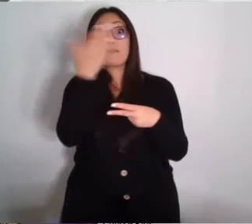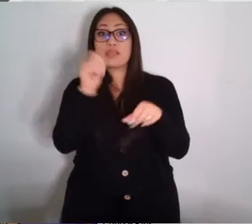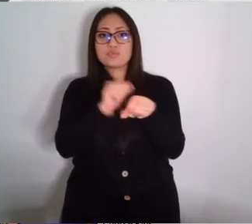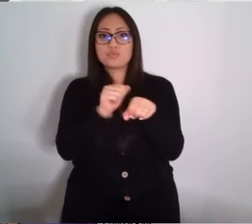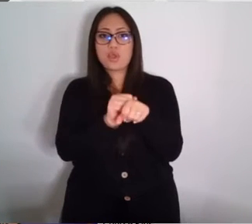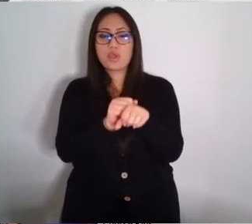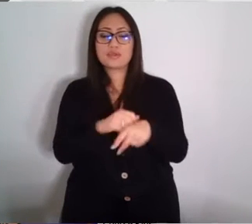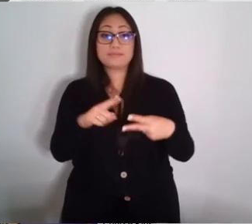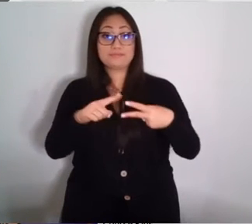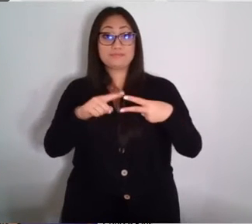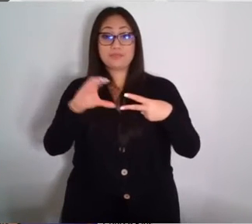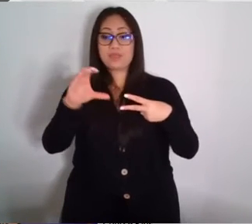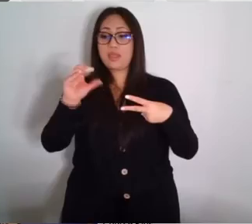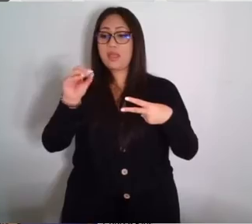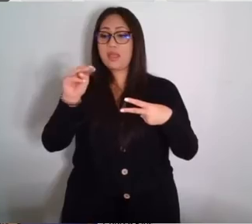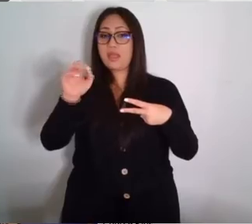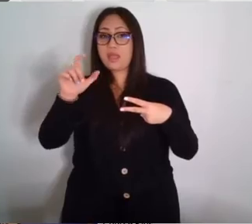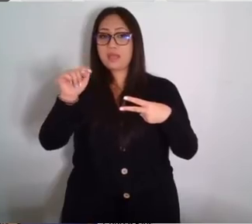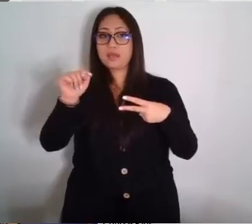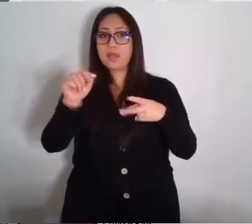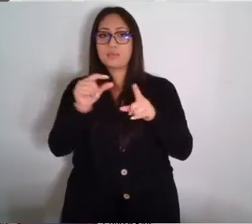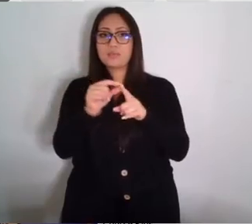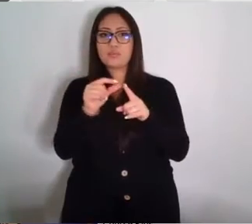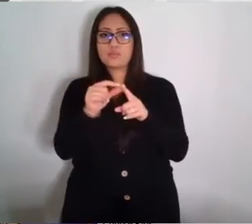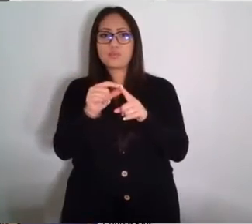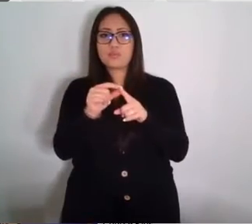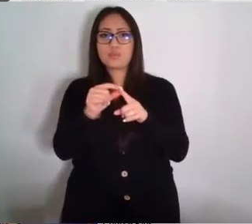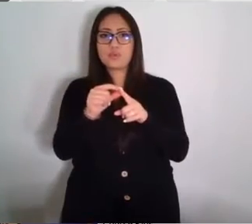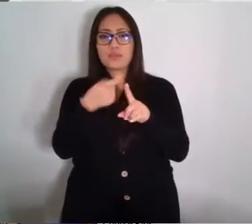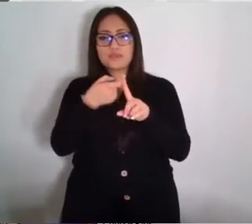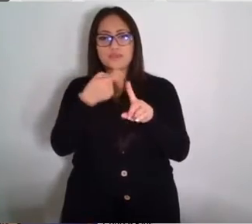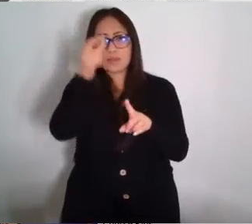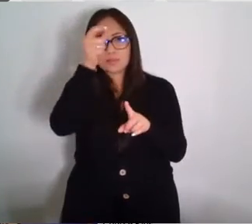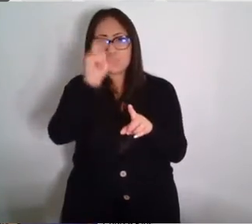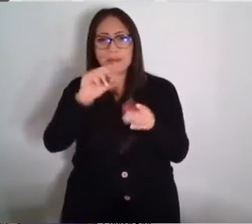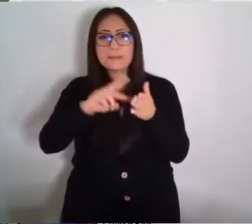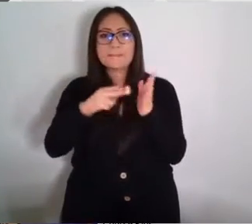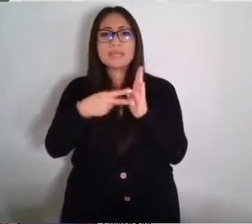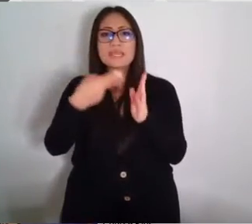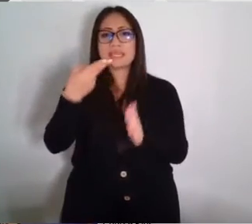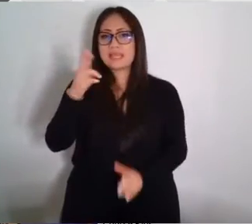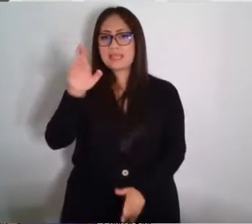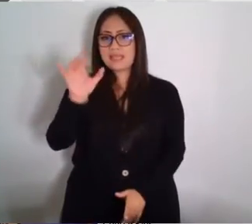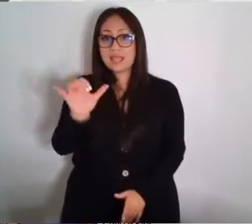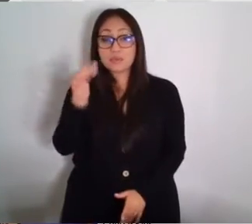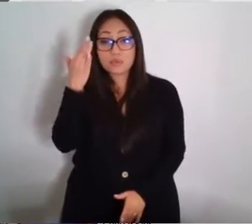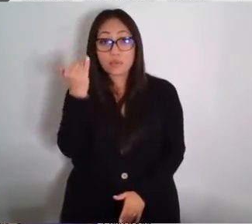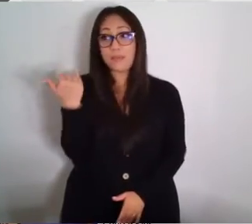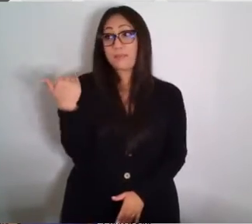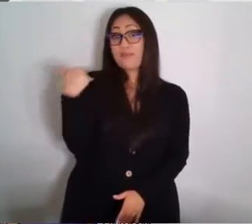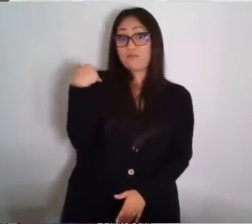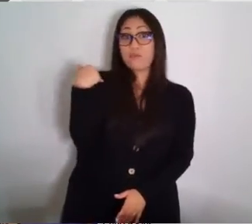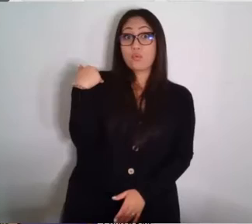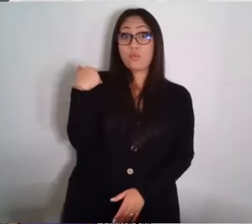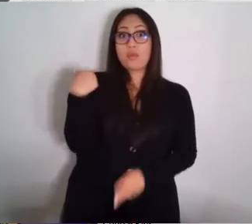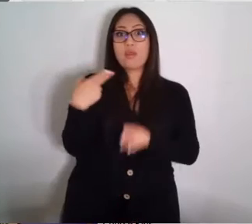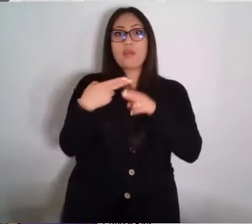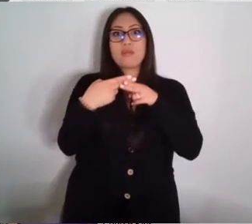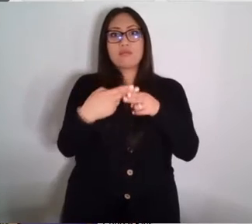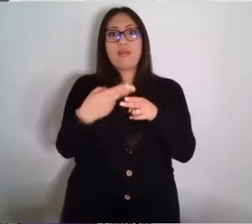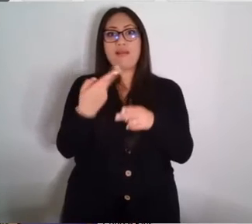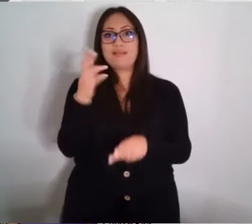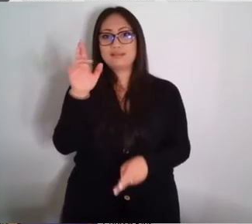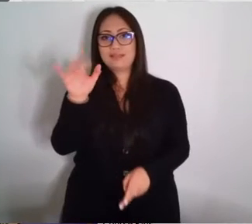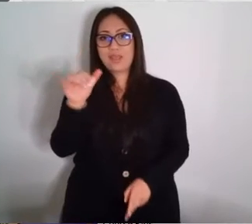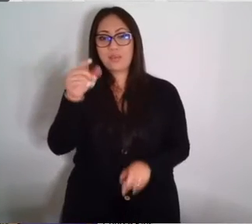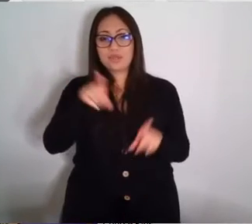word comet comes from the Greek word for hairy, because some astronomers once referred to comets as hairy stars. But why? A comet